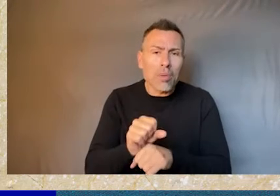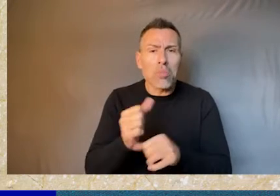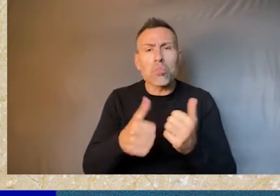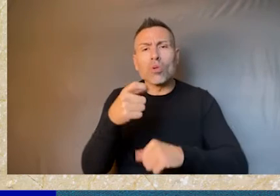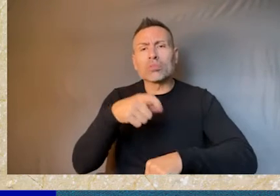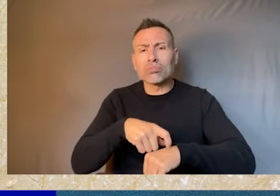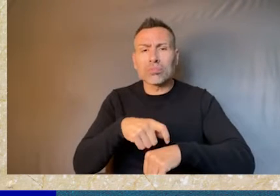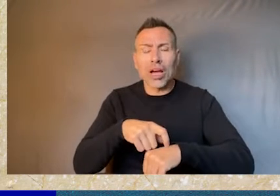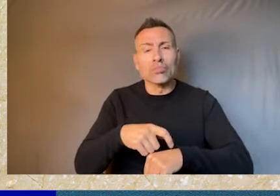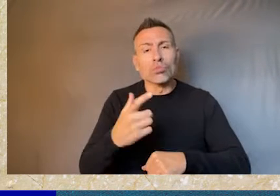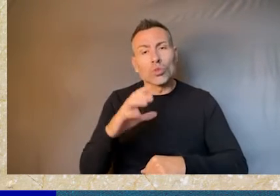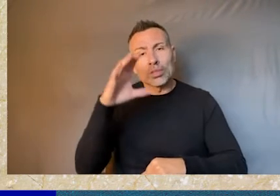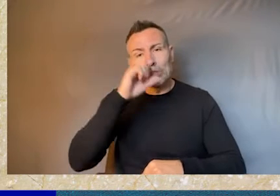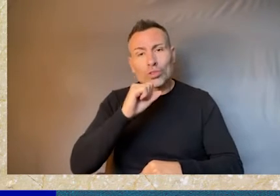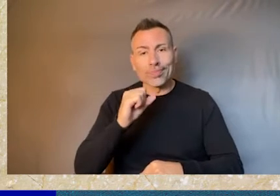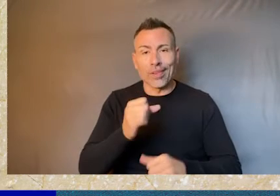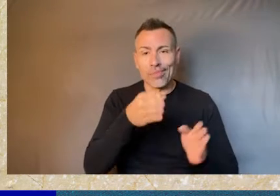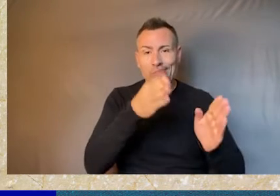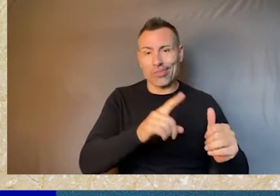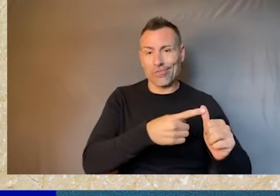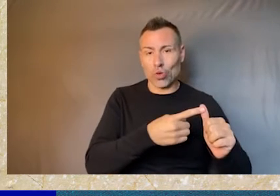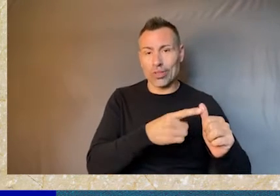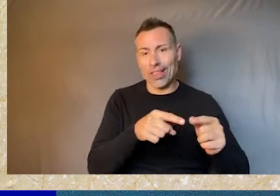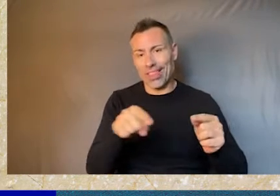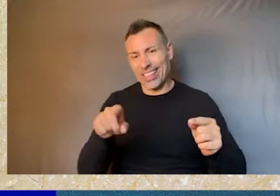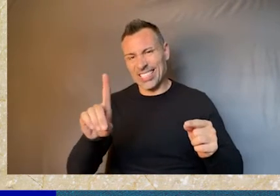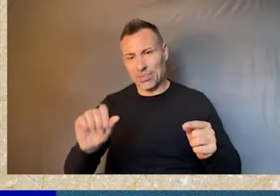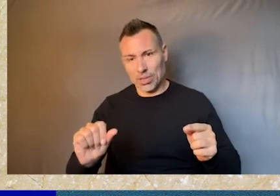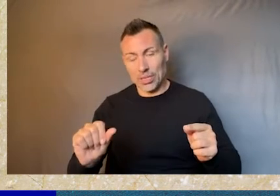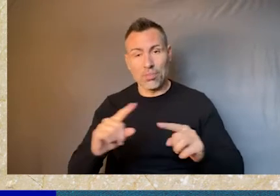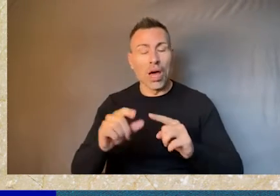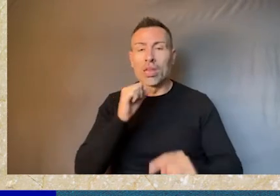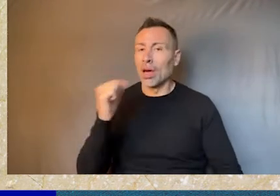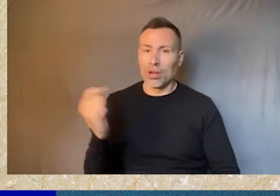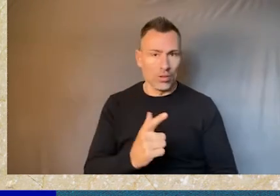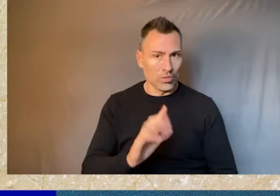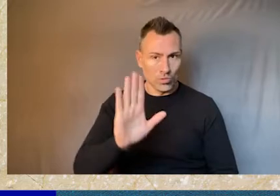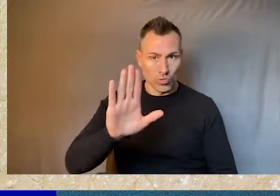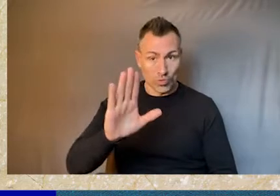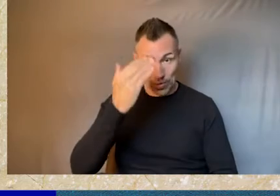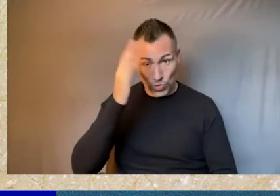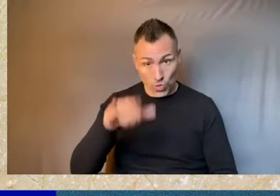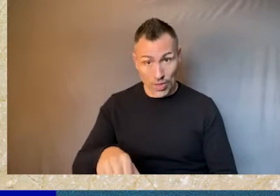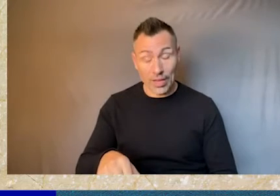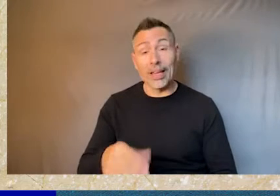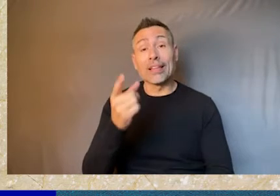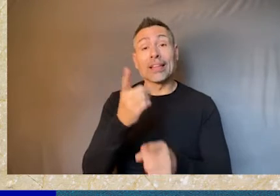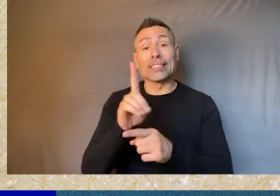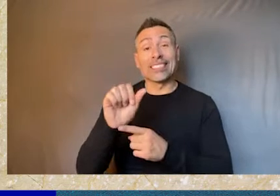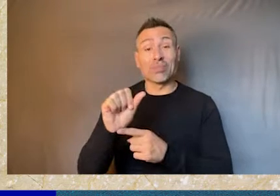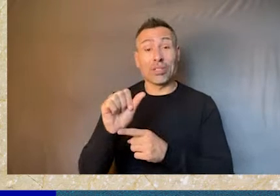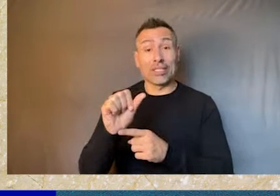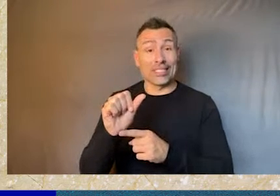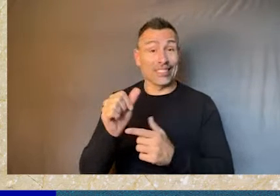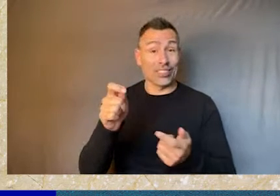that not everybody will want to be identified using person first language. And as the disability movement evolves